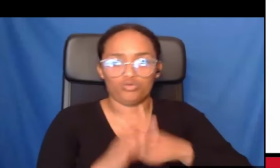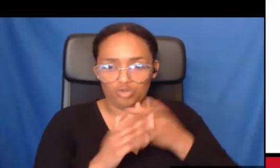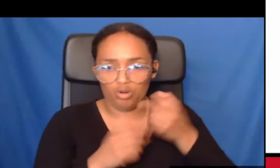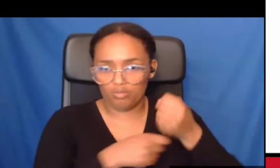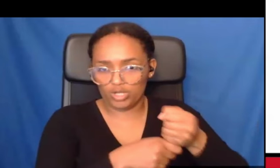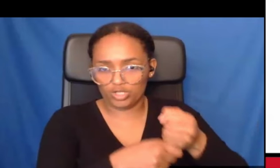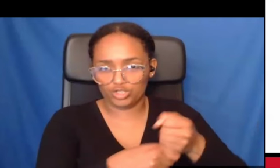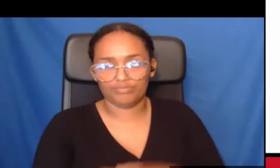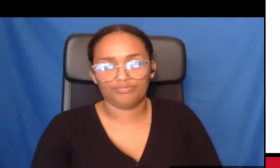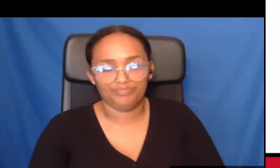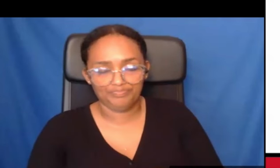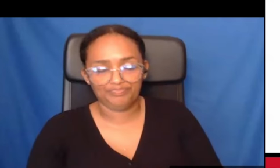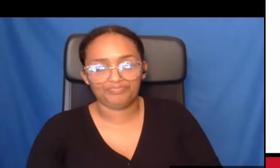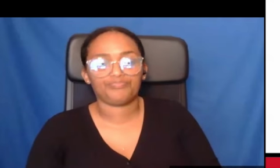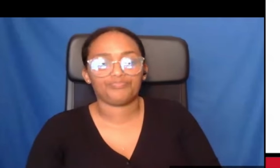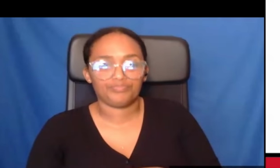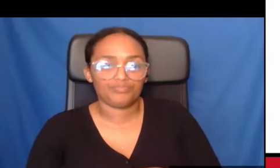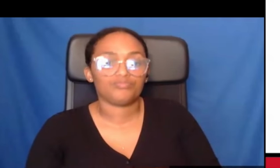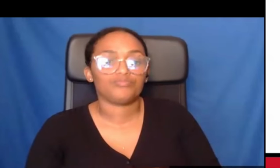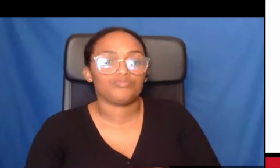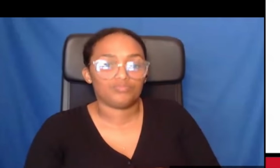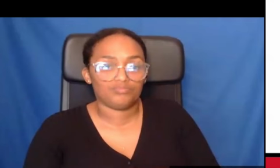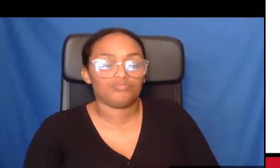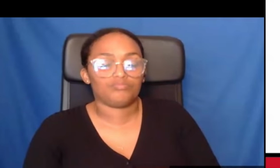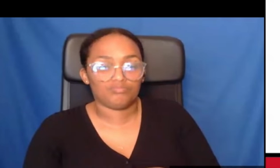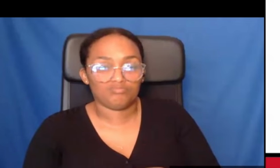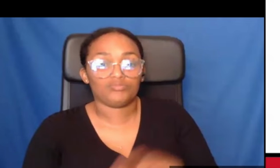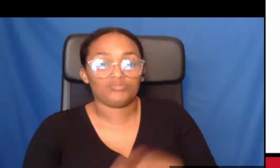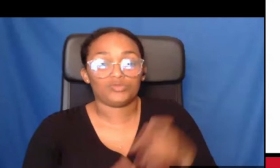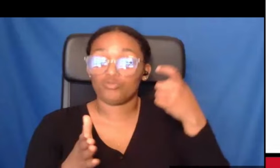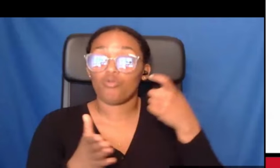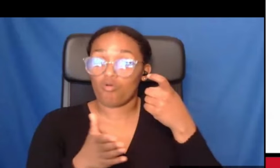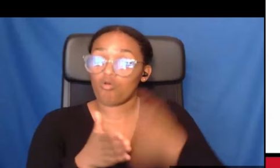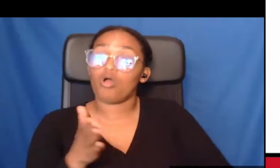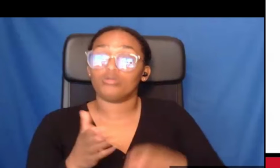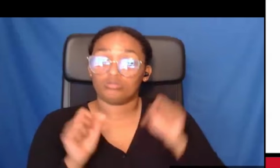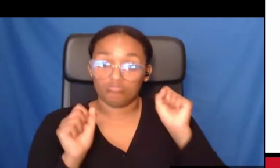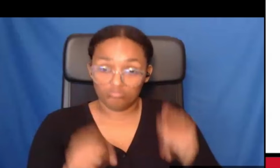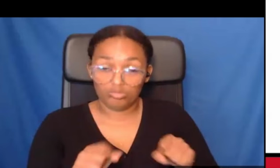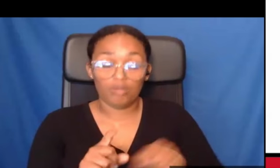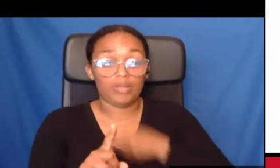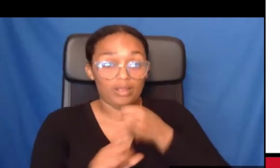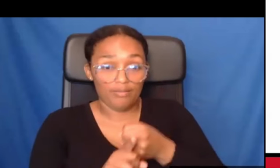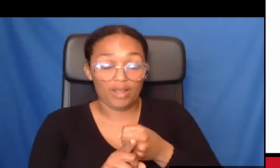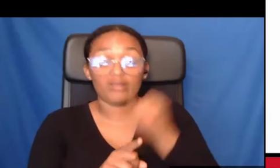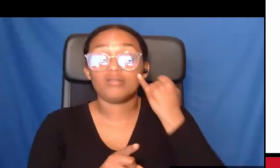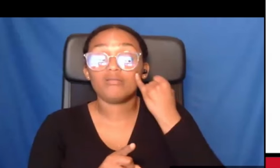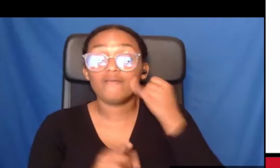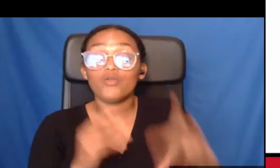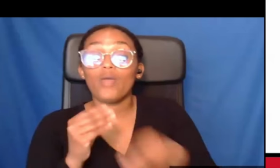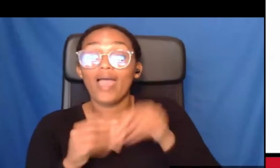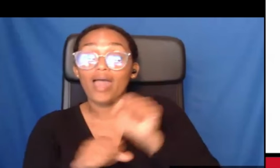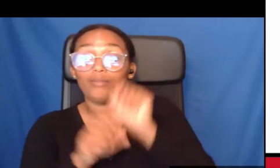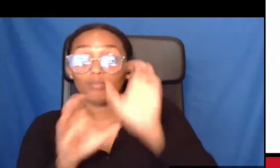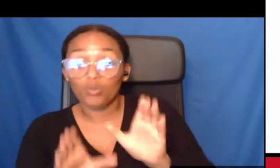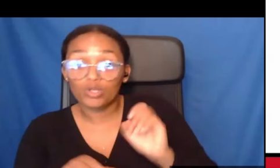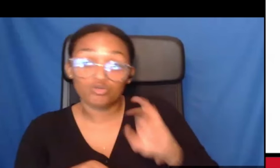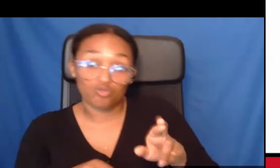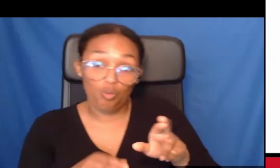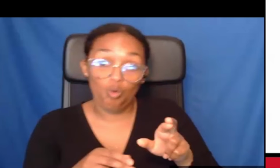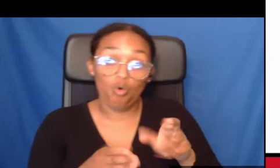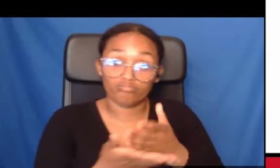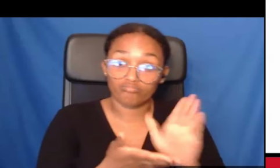Let's see, example, your premiums could be impacted by the addition or reduction of employees, client product offerings